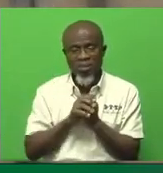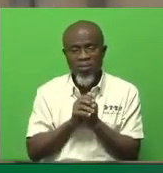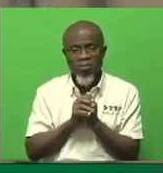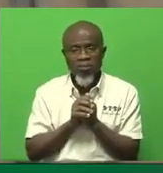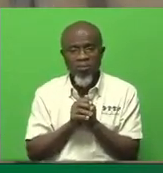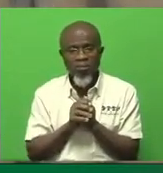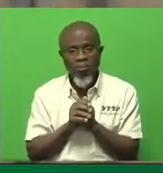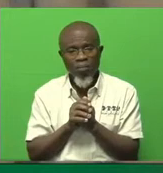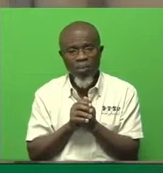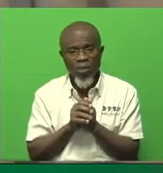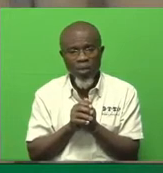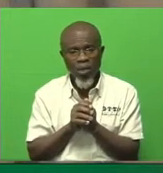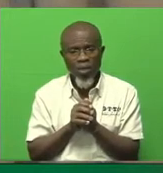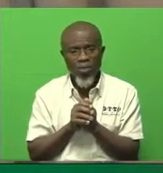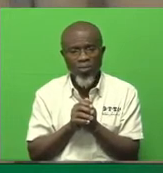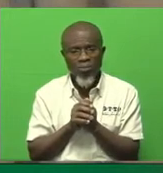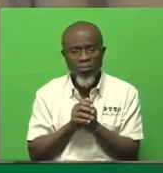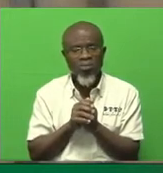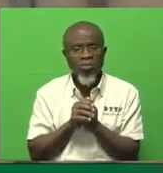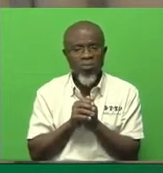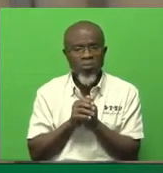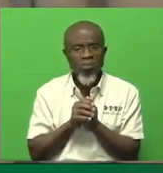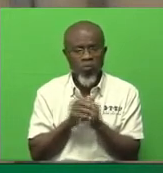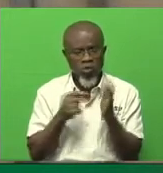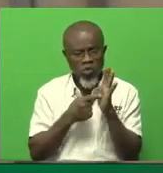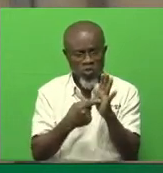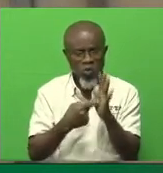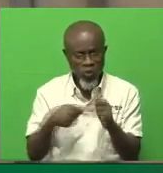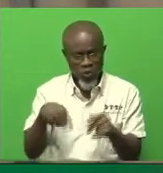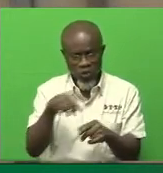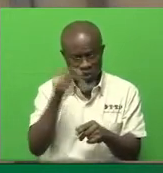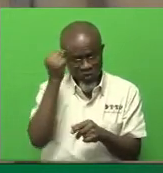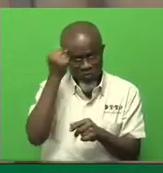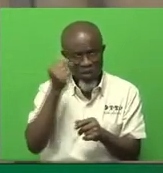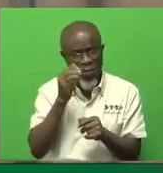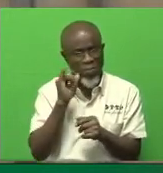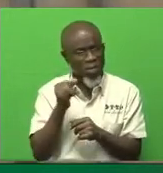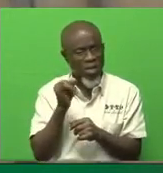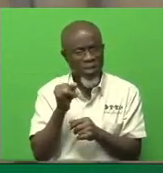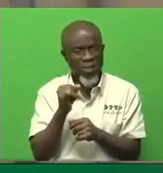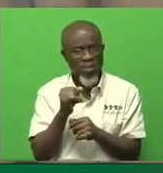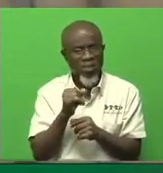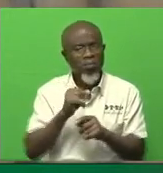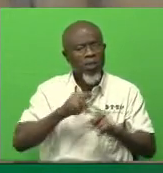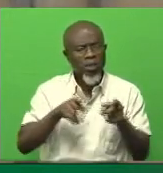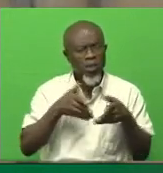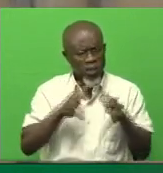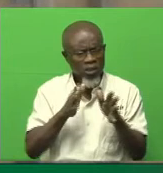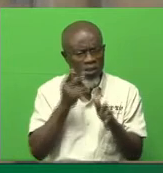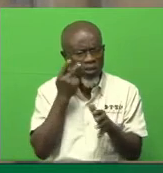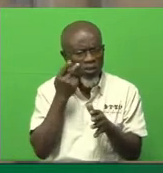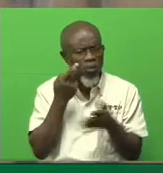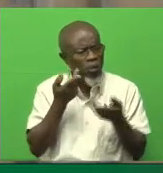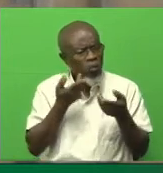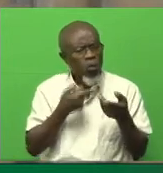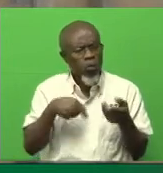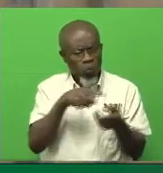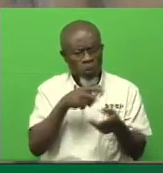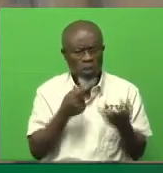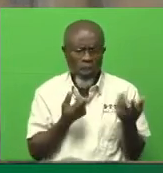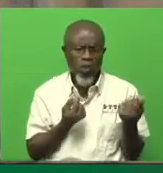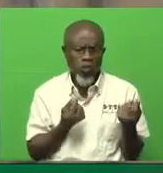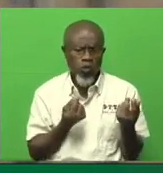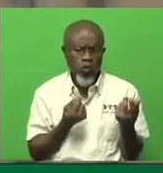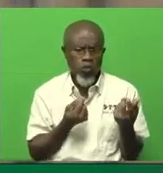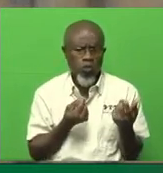and Covenant office in 2015. let's talk about what we have done let's talk about what we have